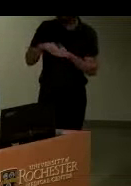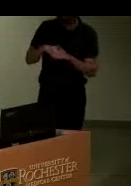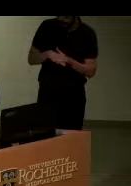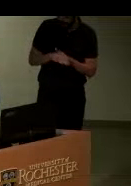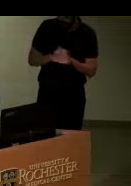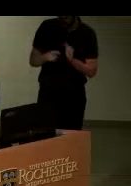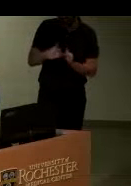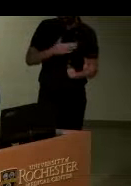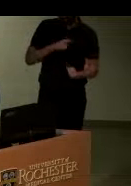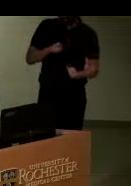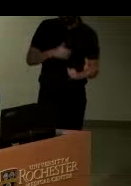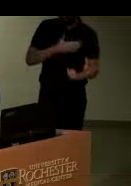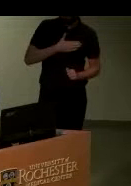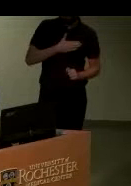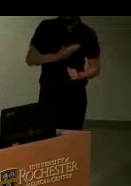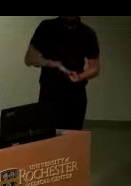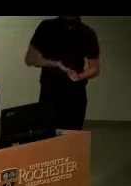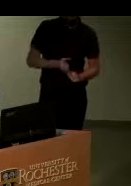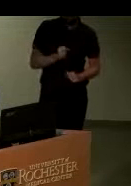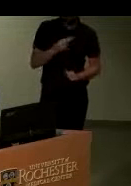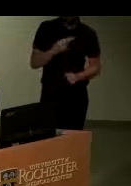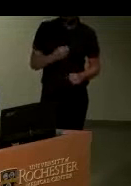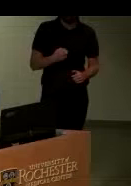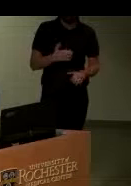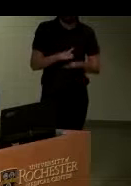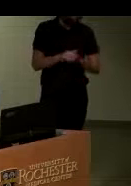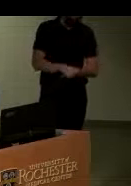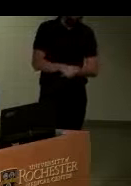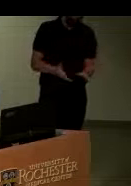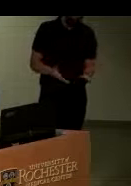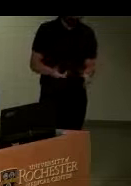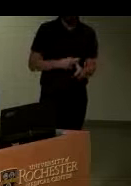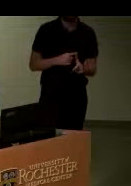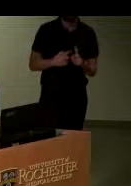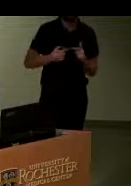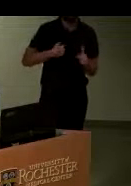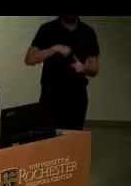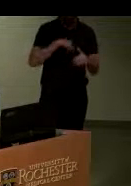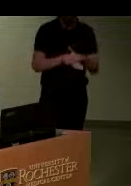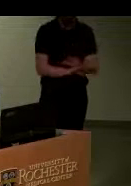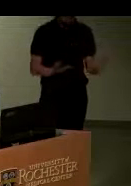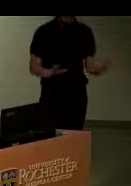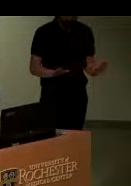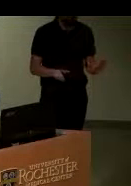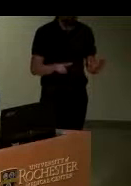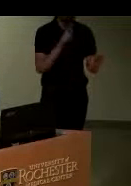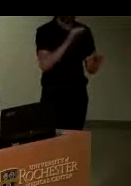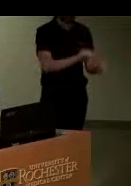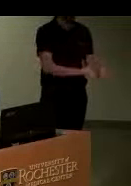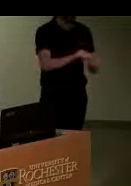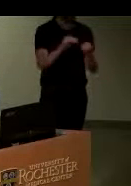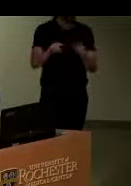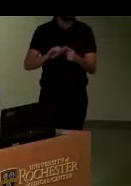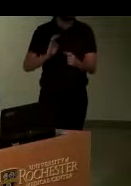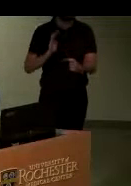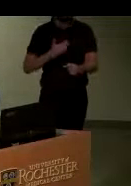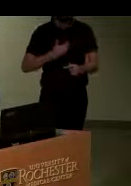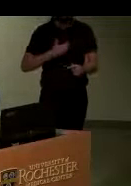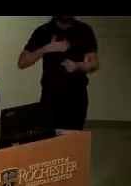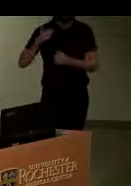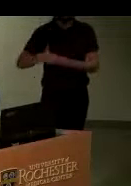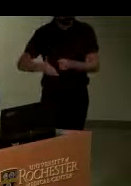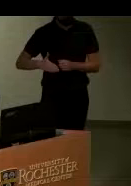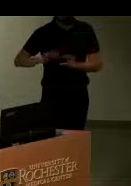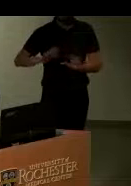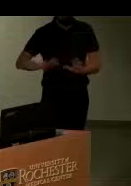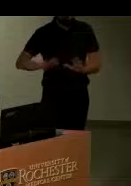to admit that she's doing this. And then we will step in and we will move her over to our wing and